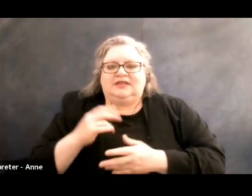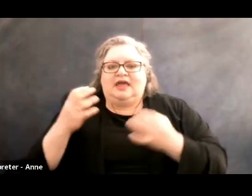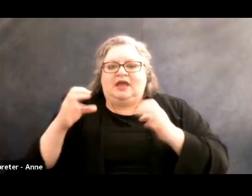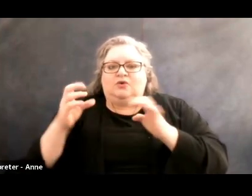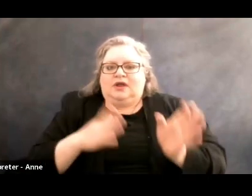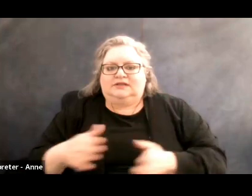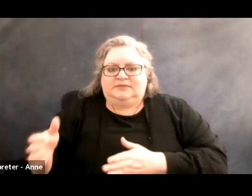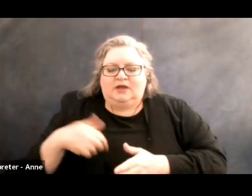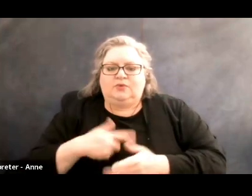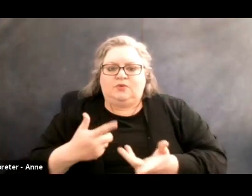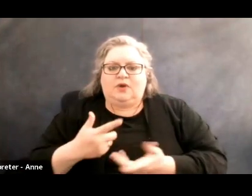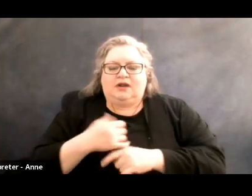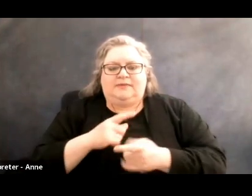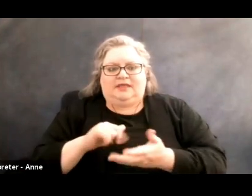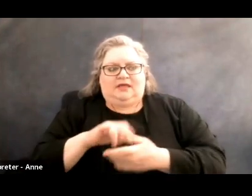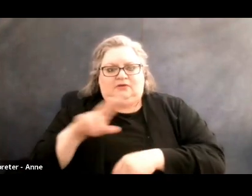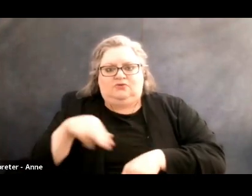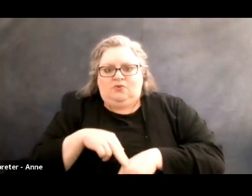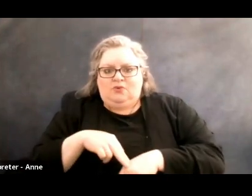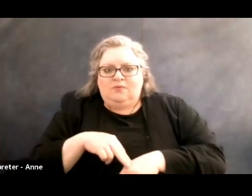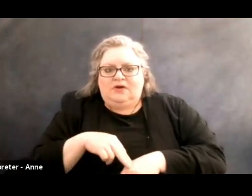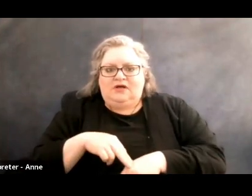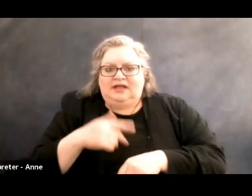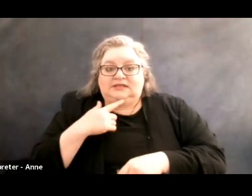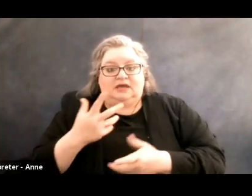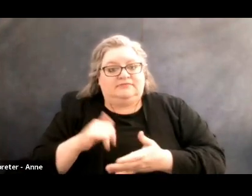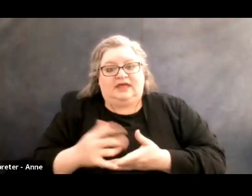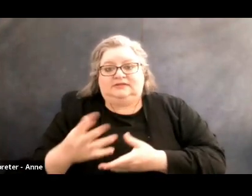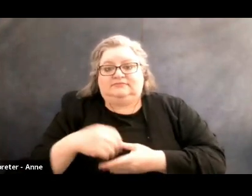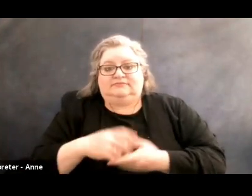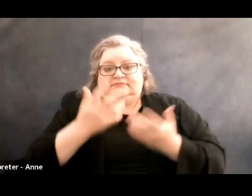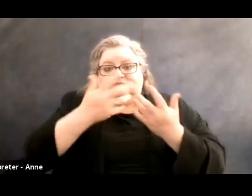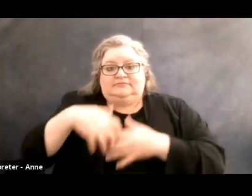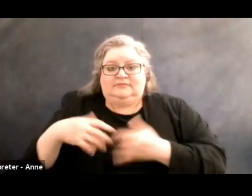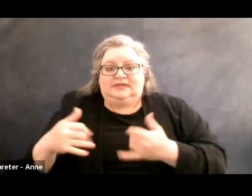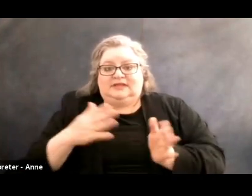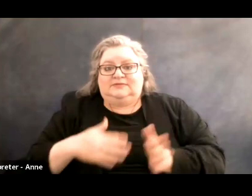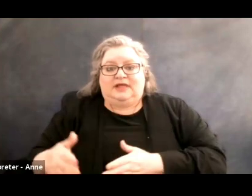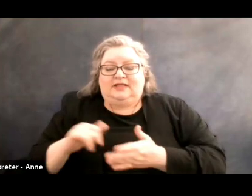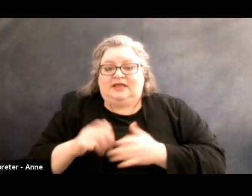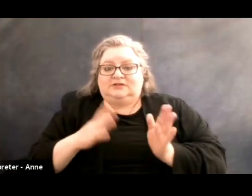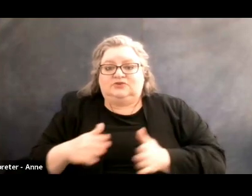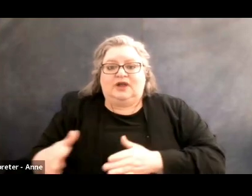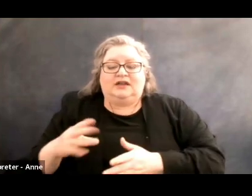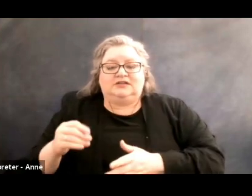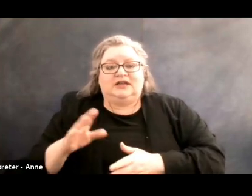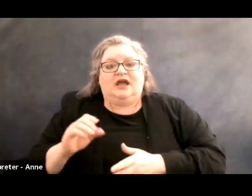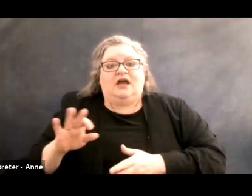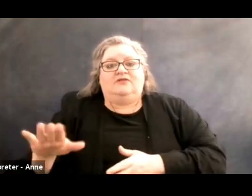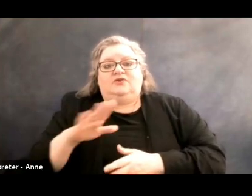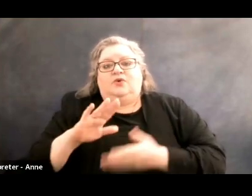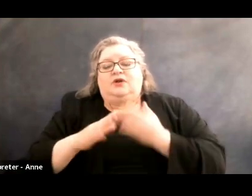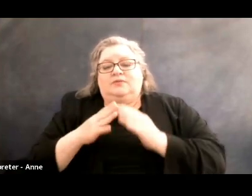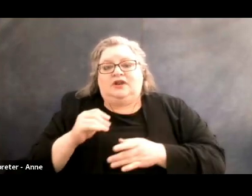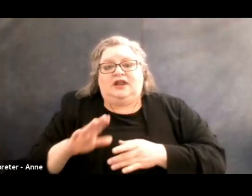plan. We want to normalize that and say that's just part of this plan. Those are the strengths and the strategies of your community and